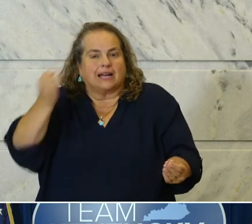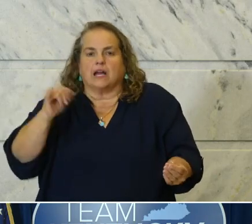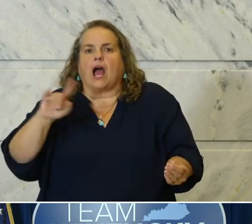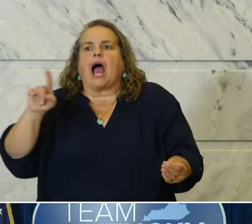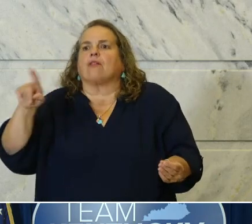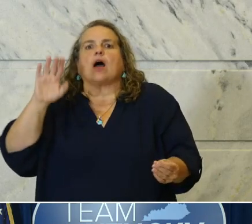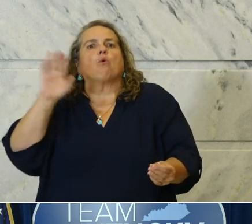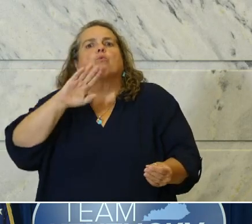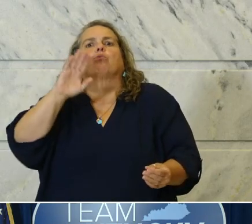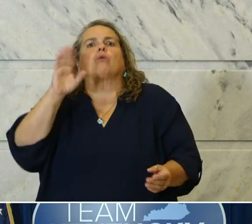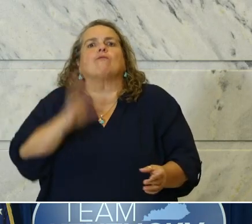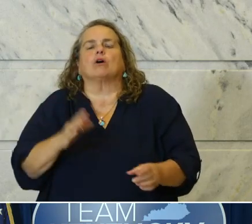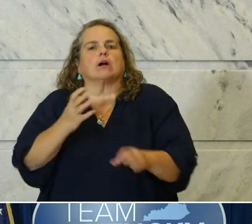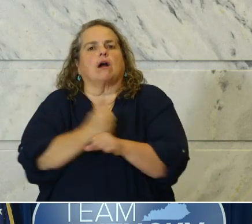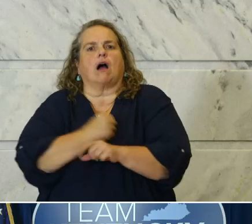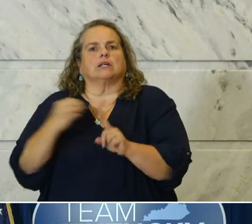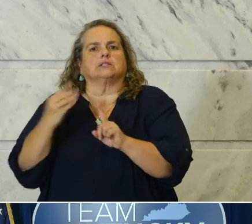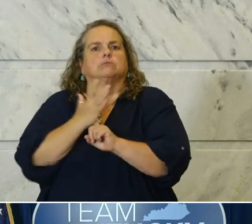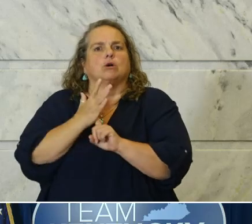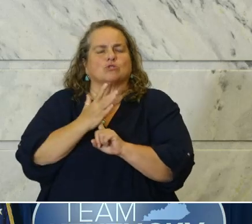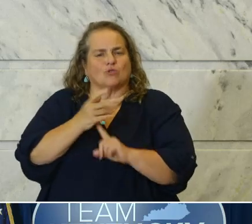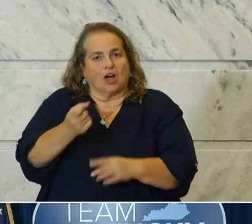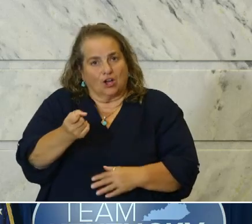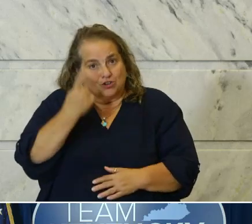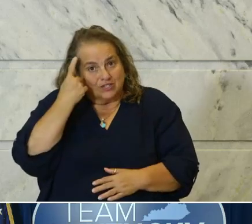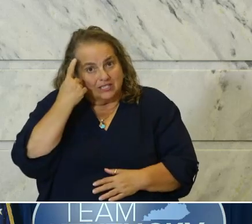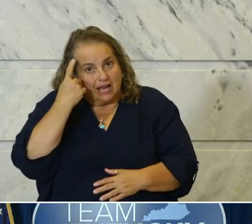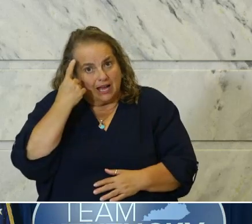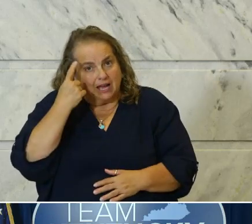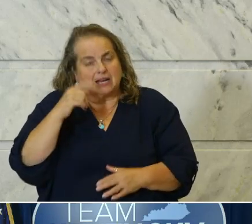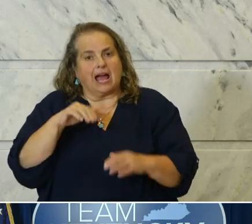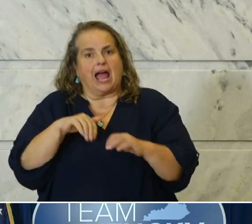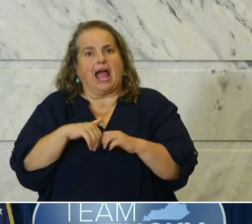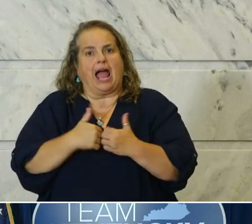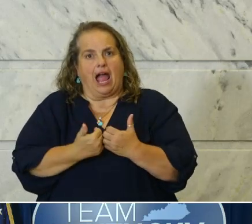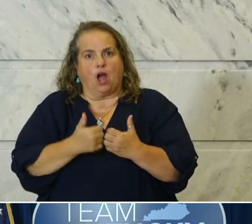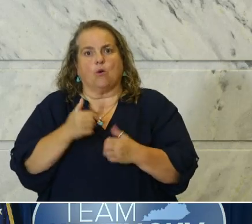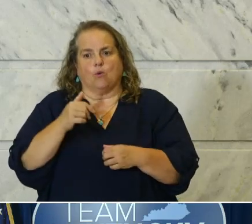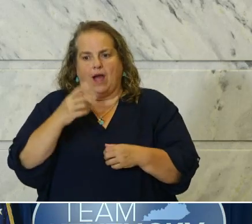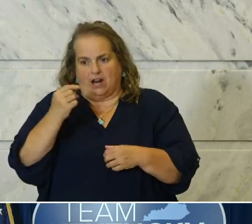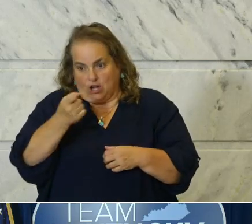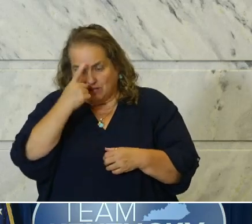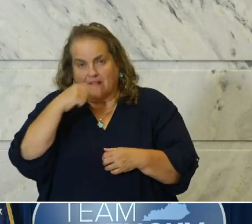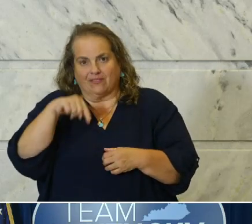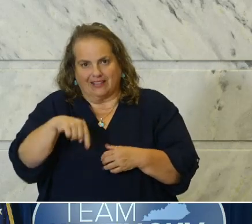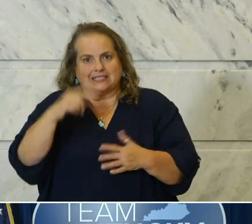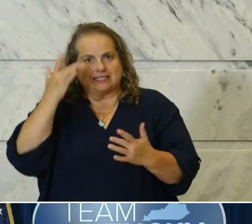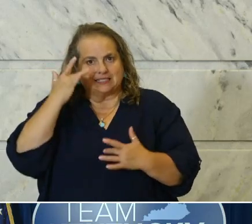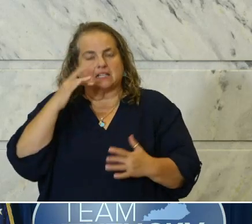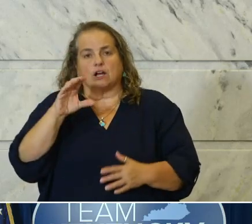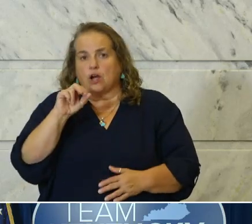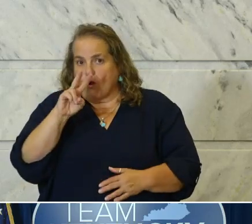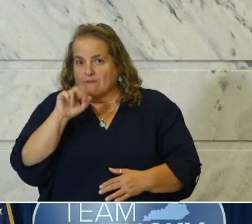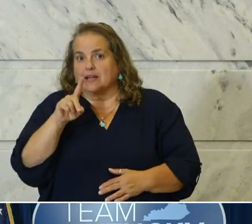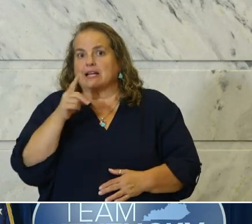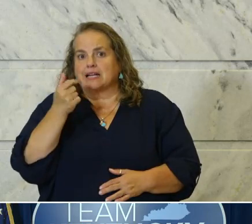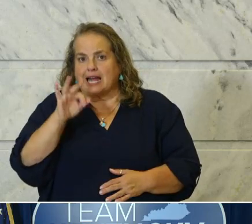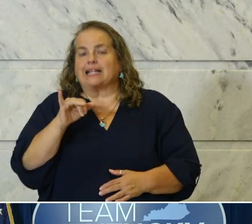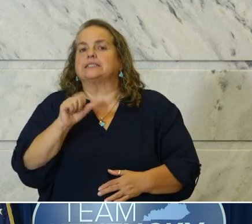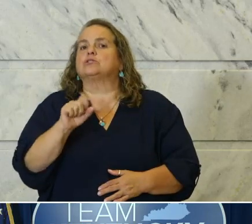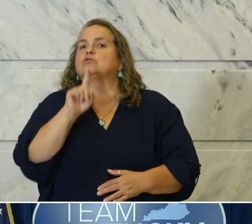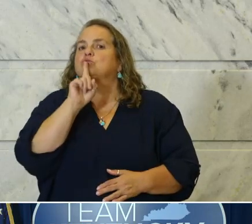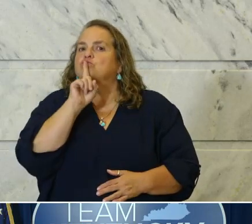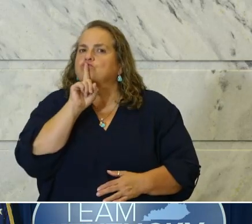exposed. Understand people have differing opinions about this disease, but COVID-19 is real.